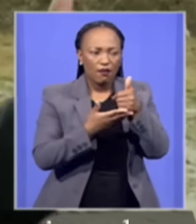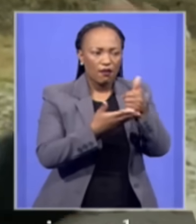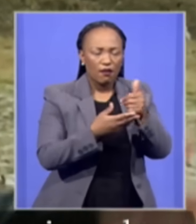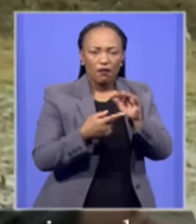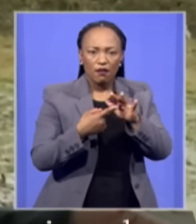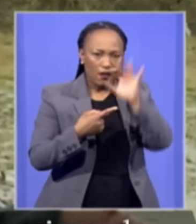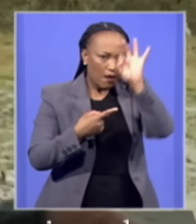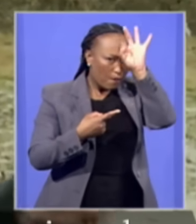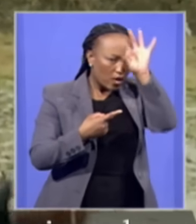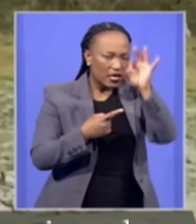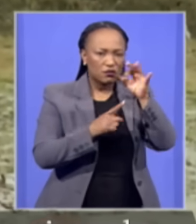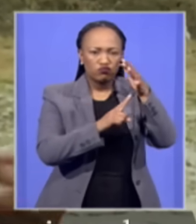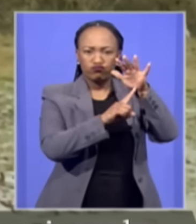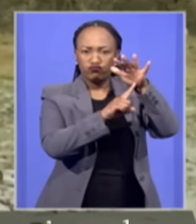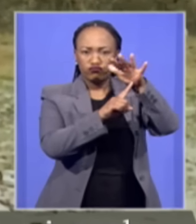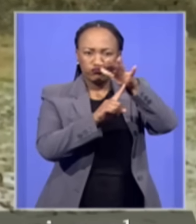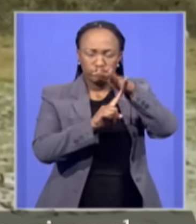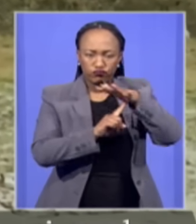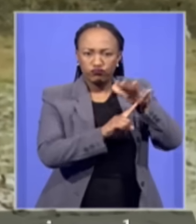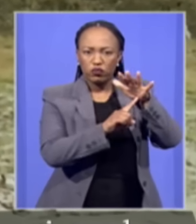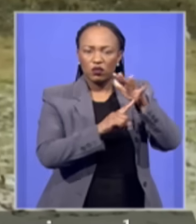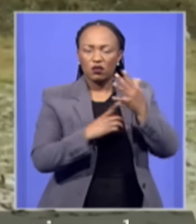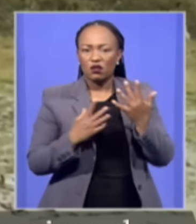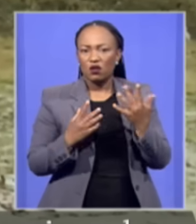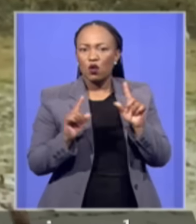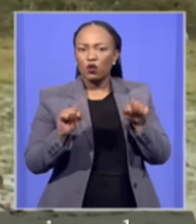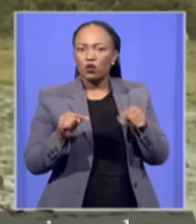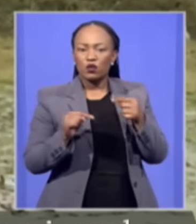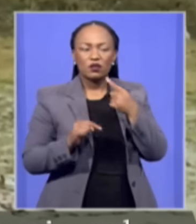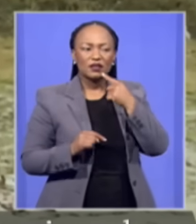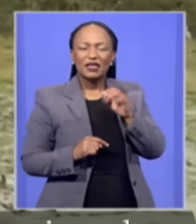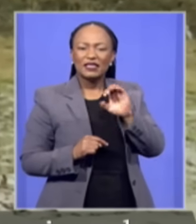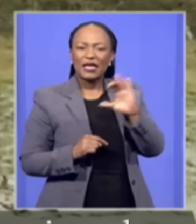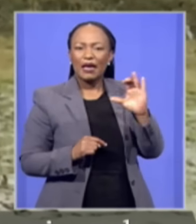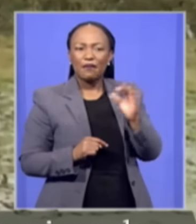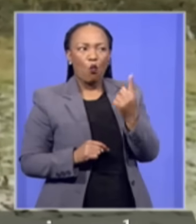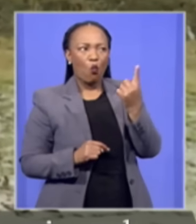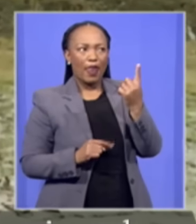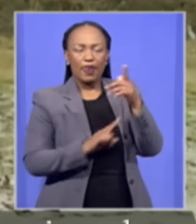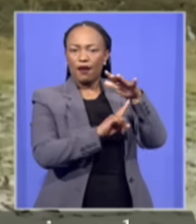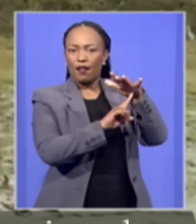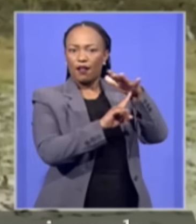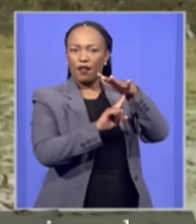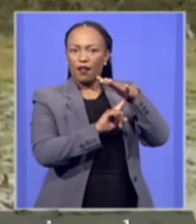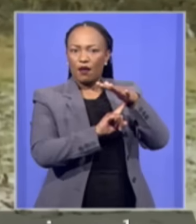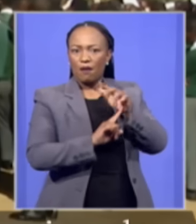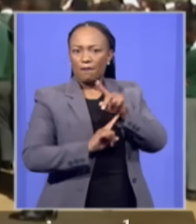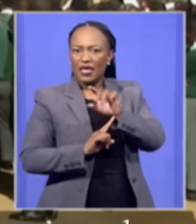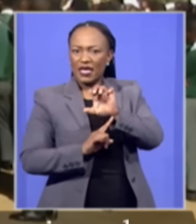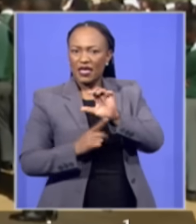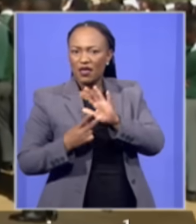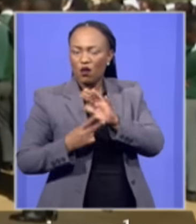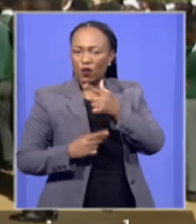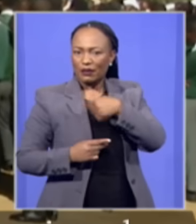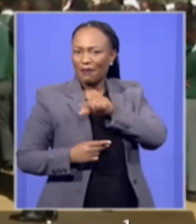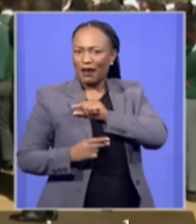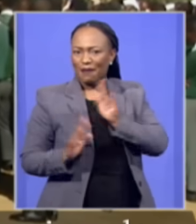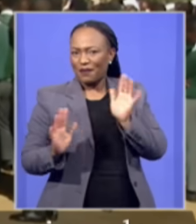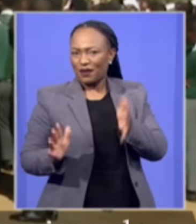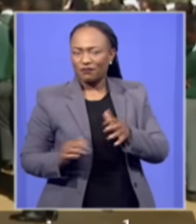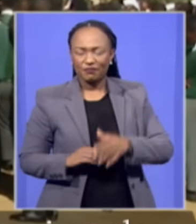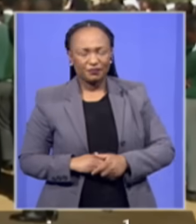police, your helicopters. We said you can't service Eastern Cape with one helicopter that is in Port Elizabeth or Gqeberha. Haraba tefutsweng